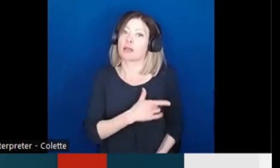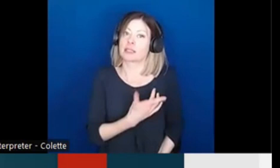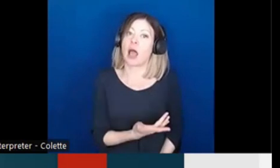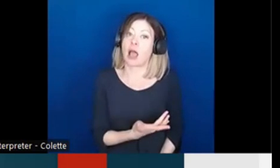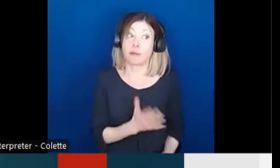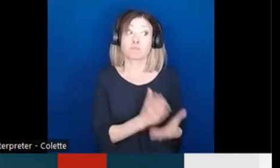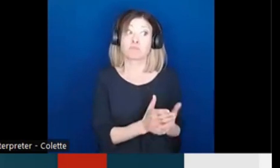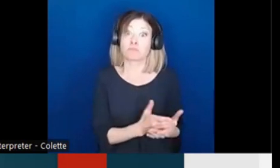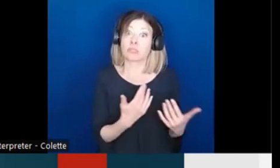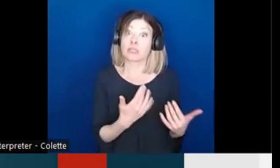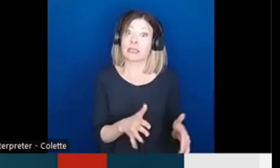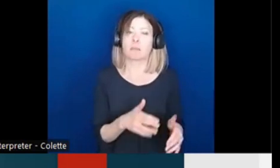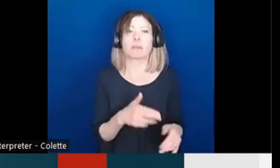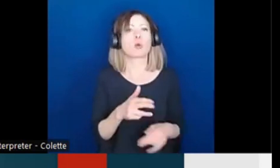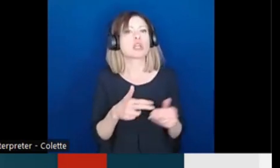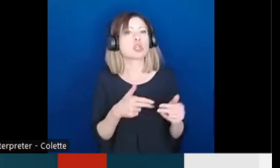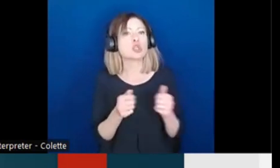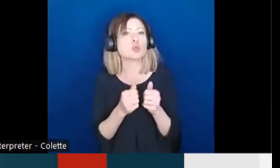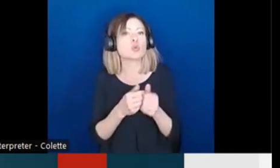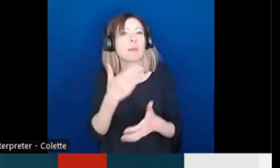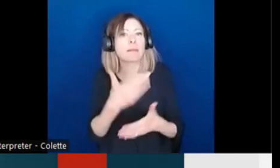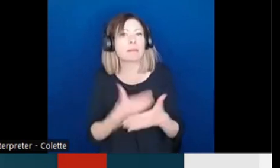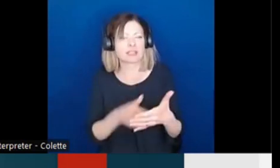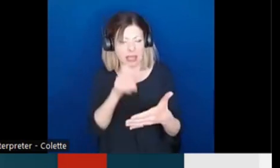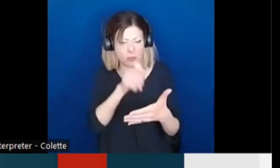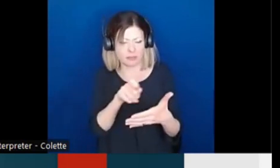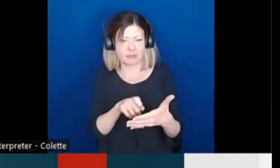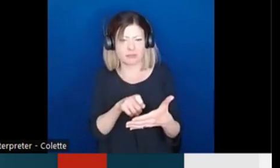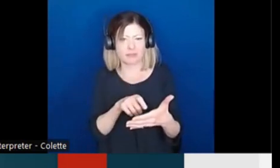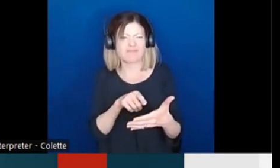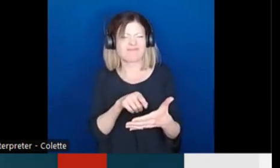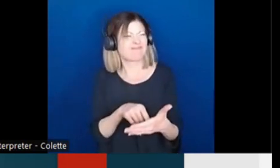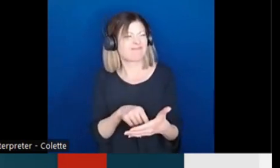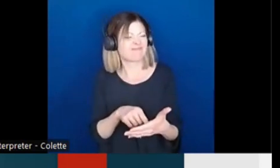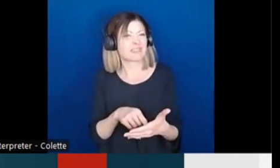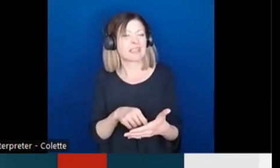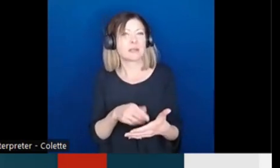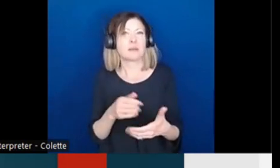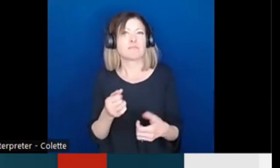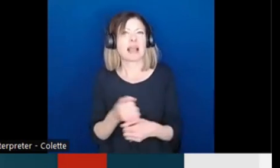appear in newspapers that really made her life seem incredibly